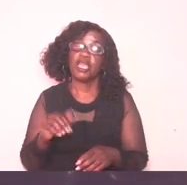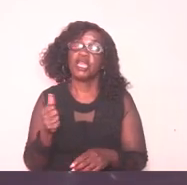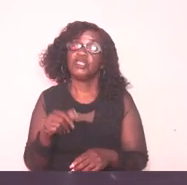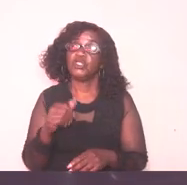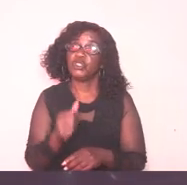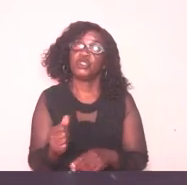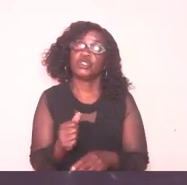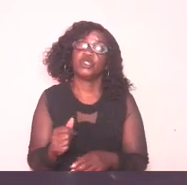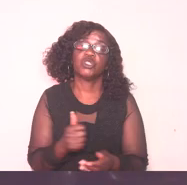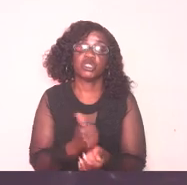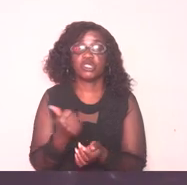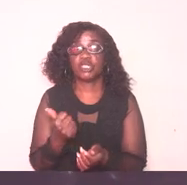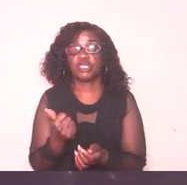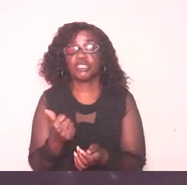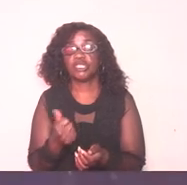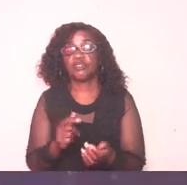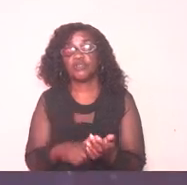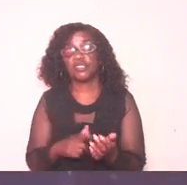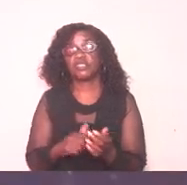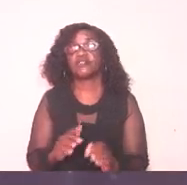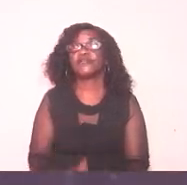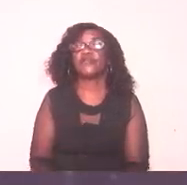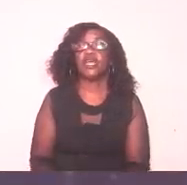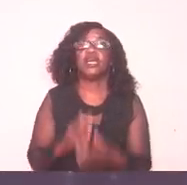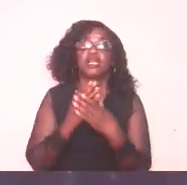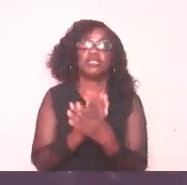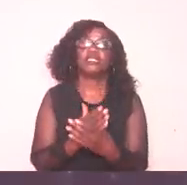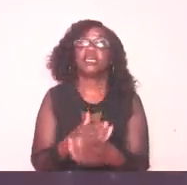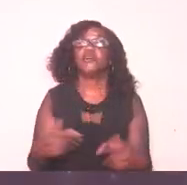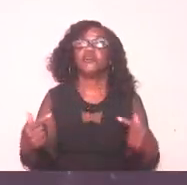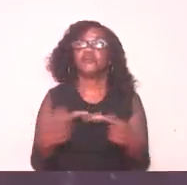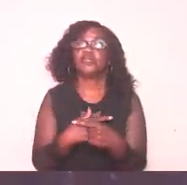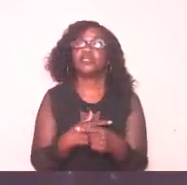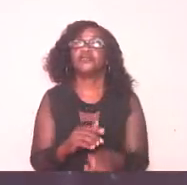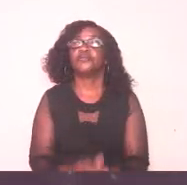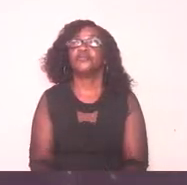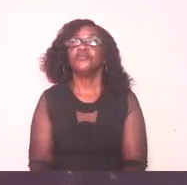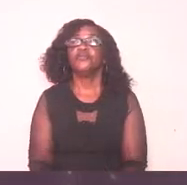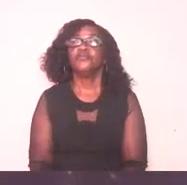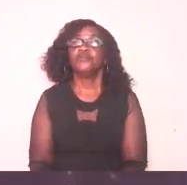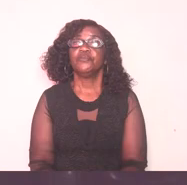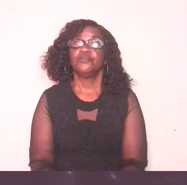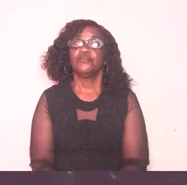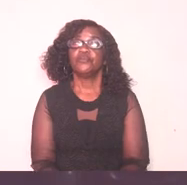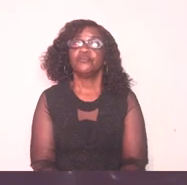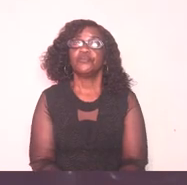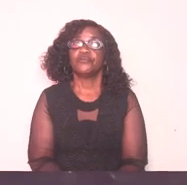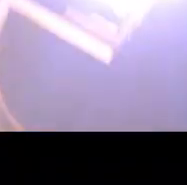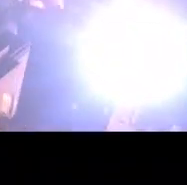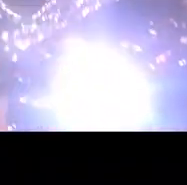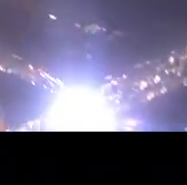from the Prime Minister as well as the Leader of Opposition, and I will now call upon the Deputy Prime Minister to come and make their